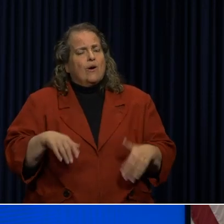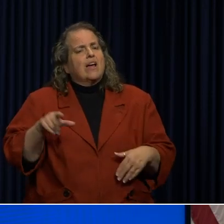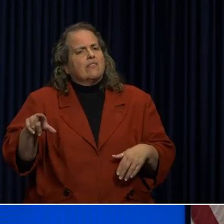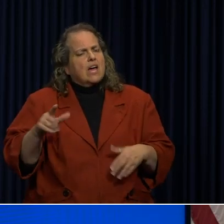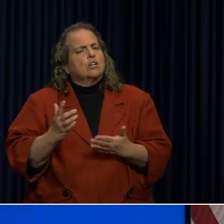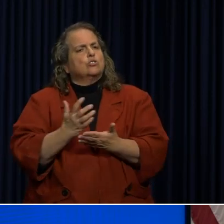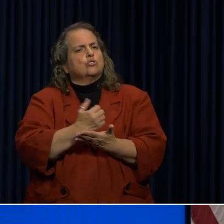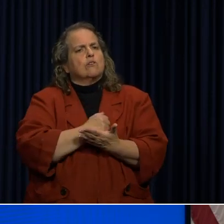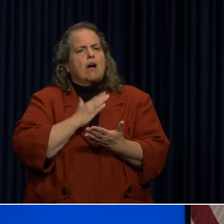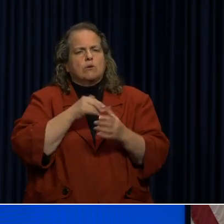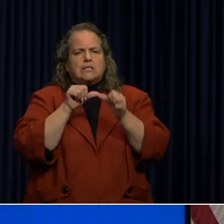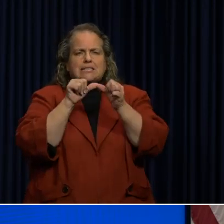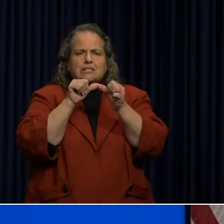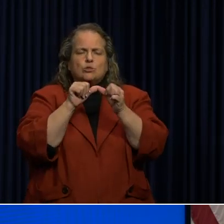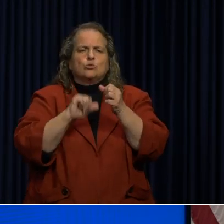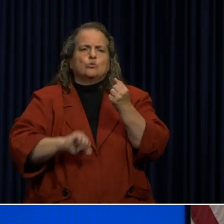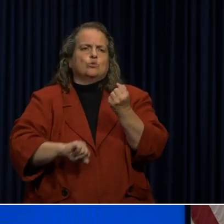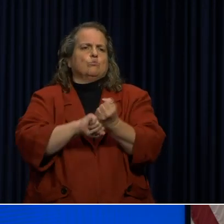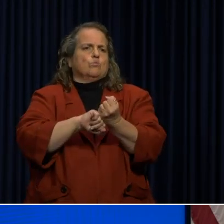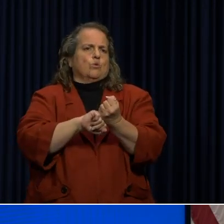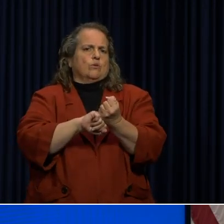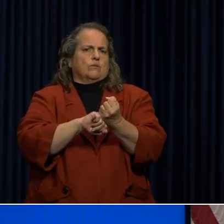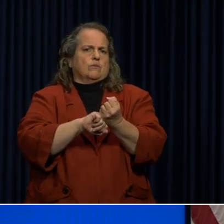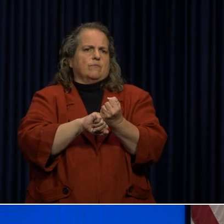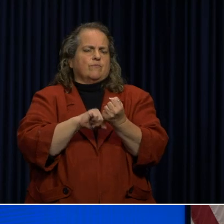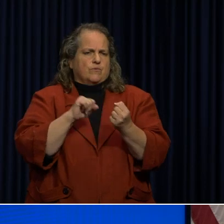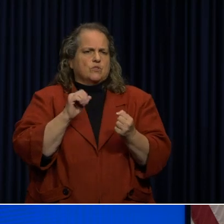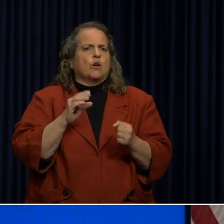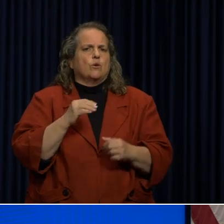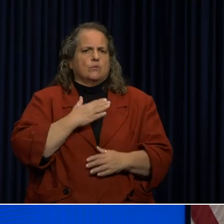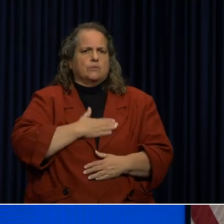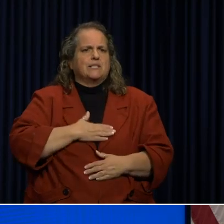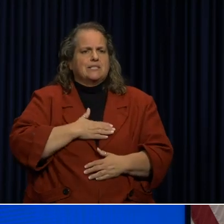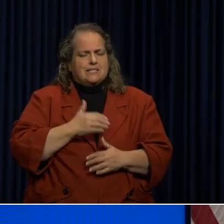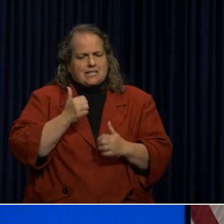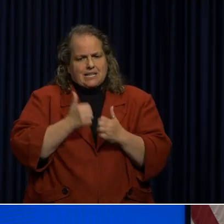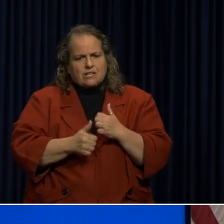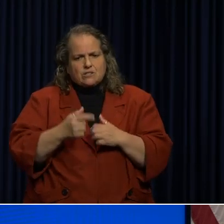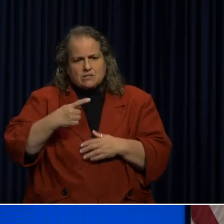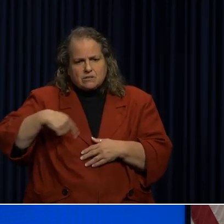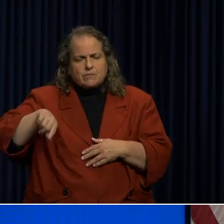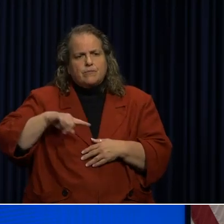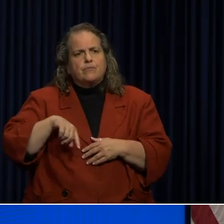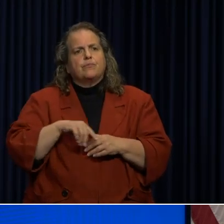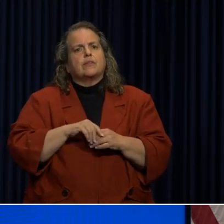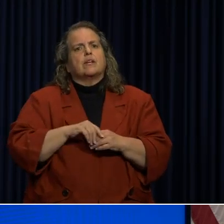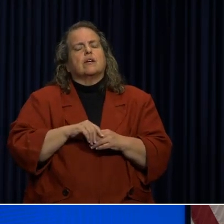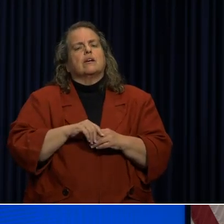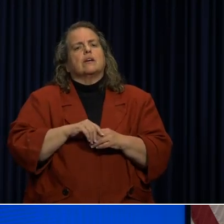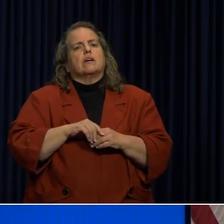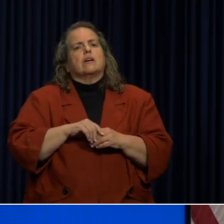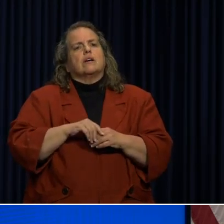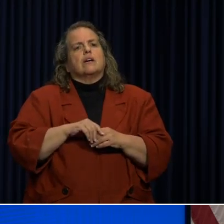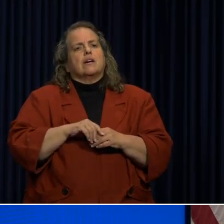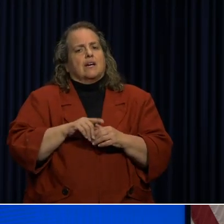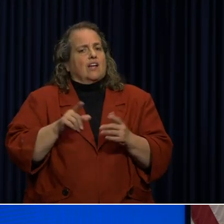continued support. So again, with each one being more than an